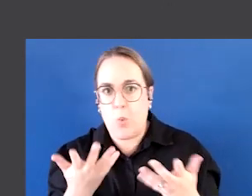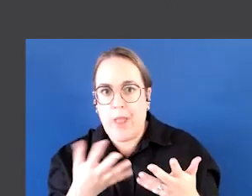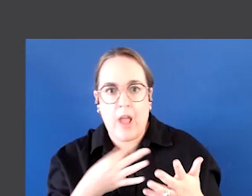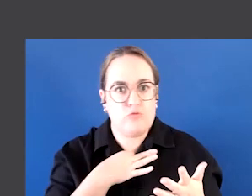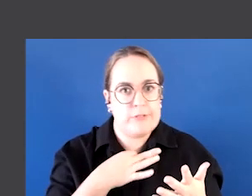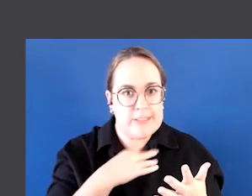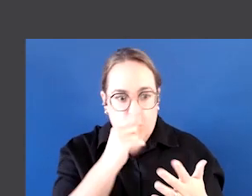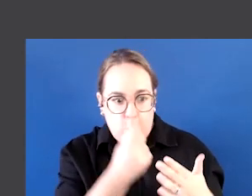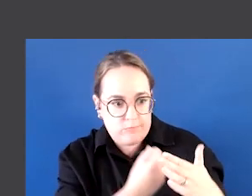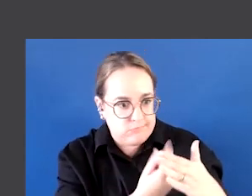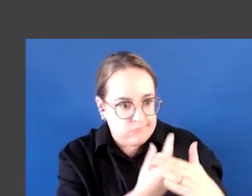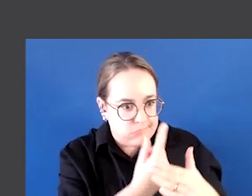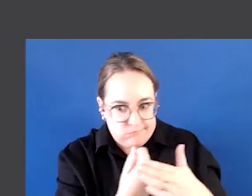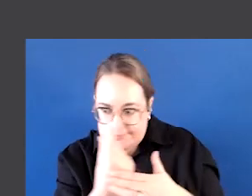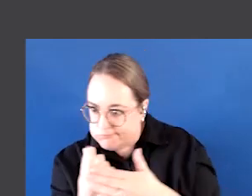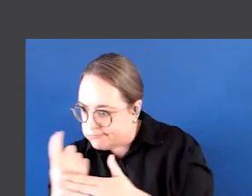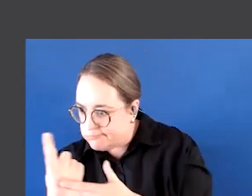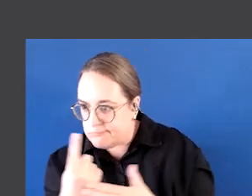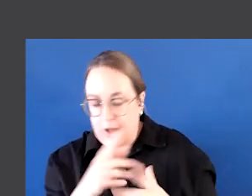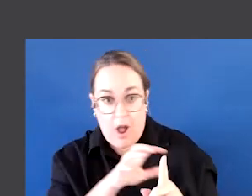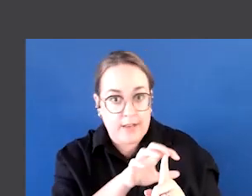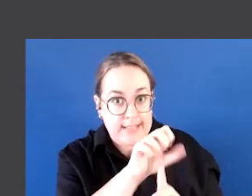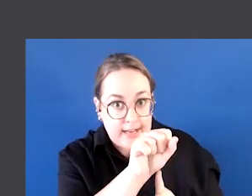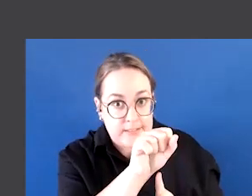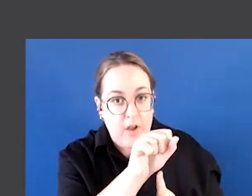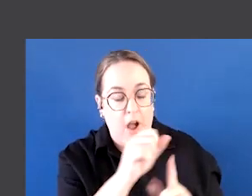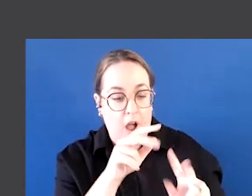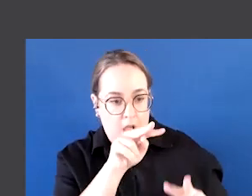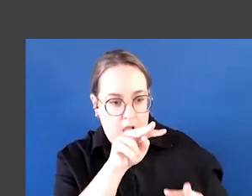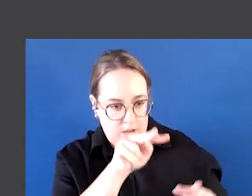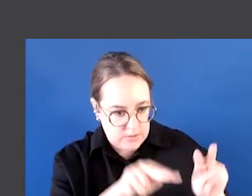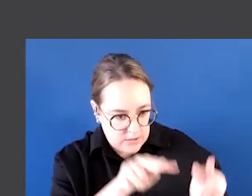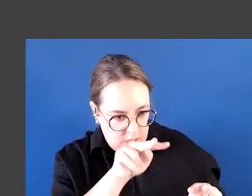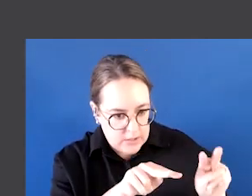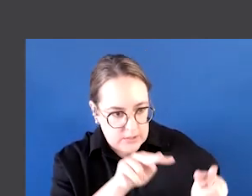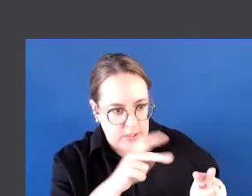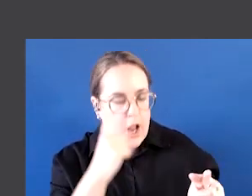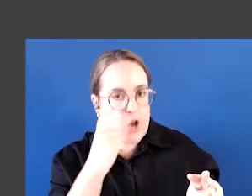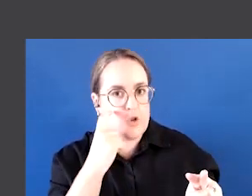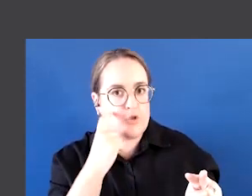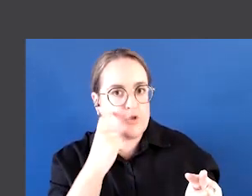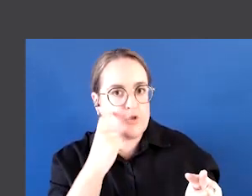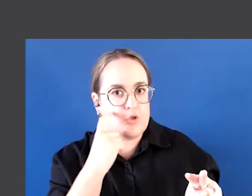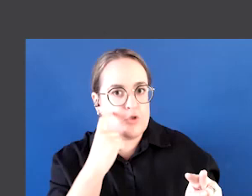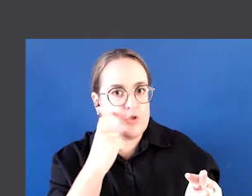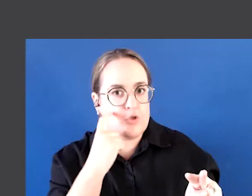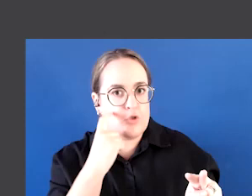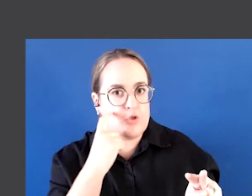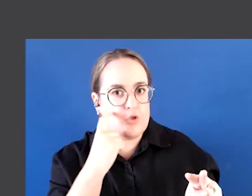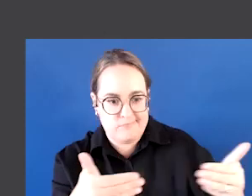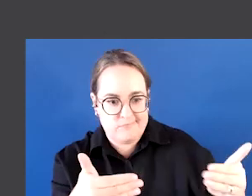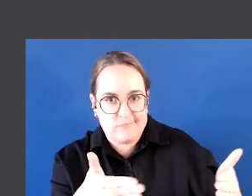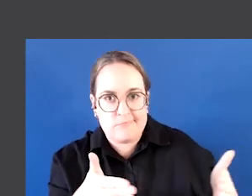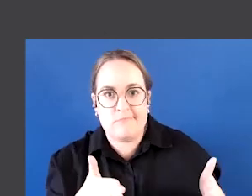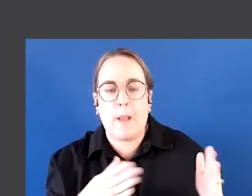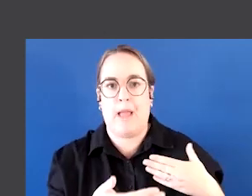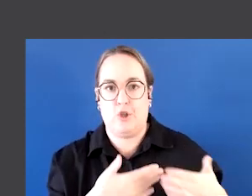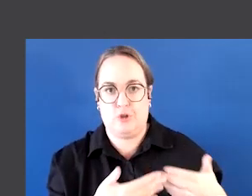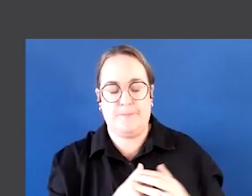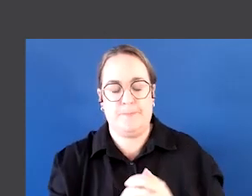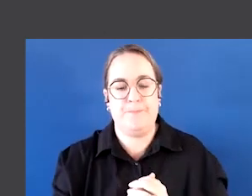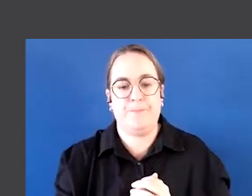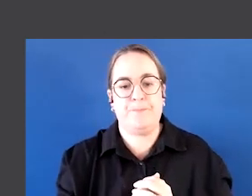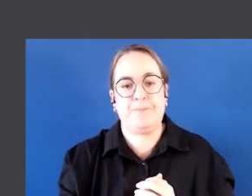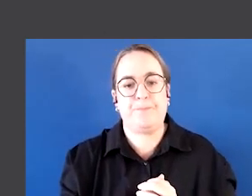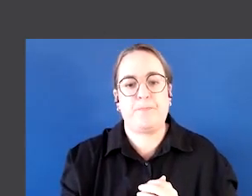be constantly aware of where the risks are arising, identifying them, assessing them, and then developing sort of mitigations to try and manage the